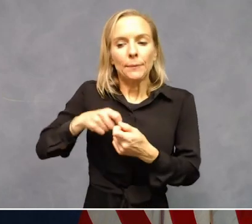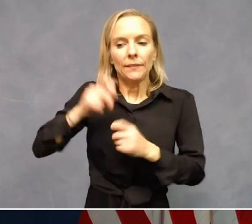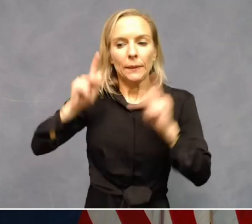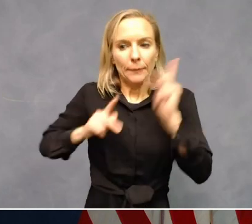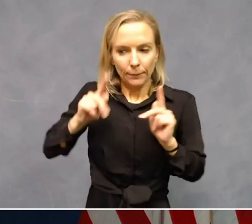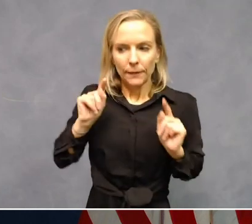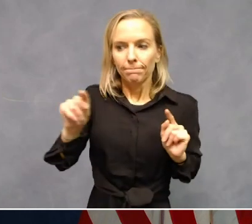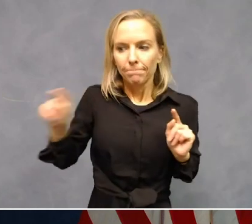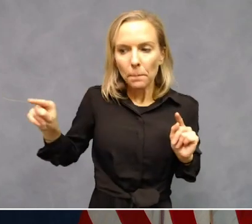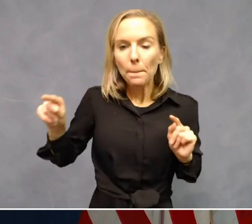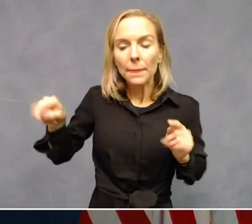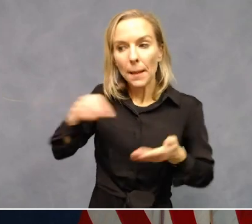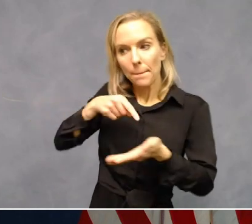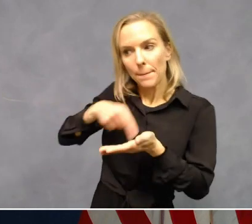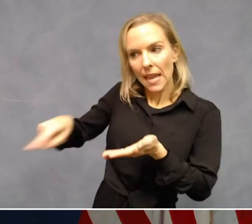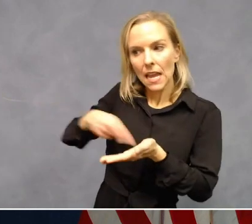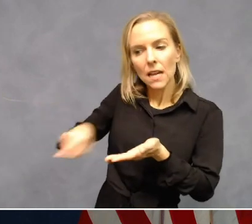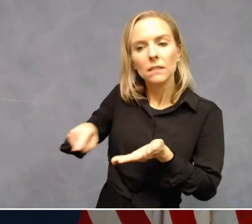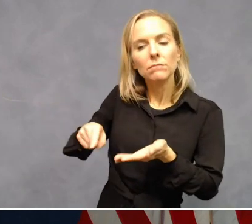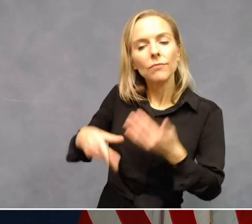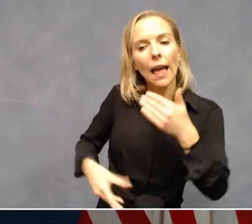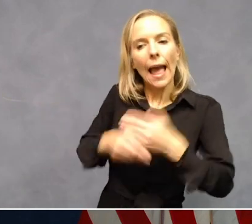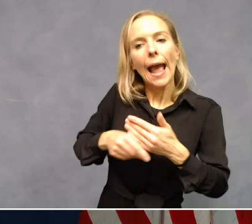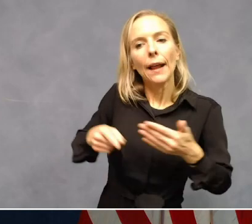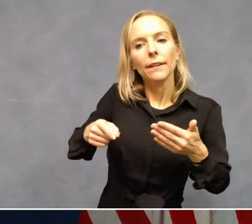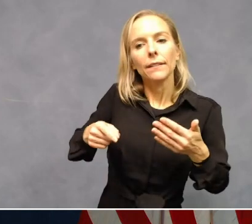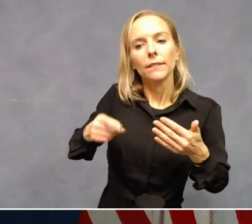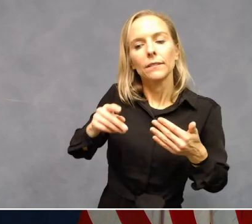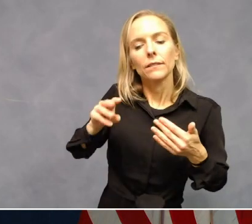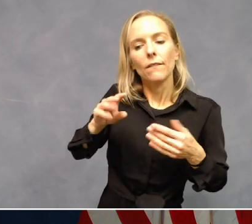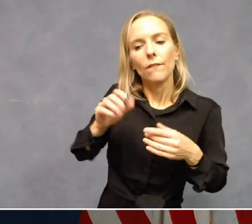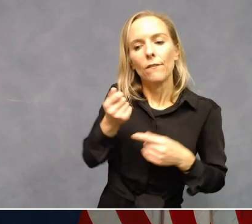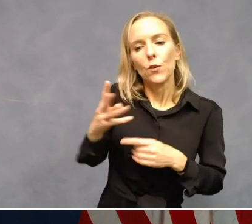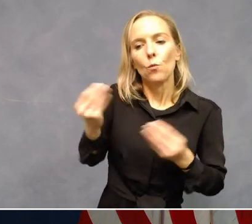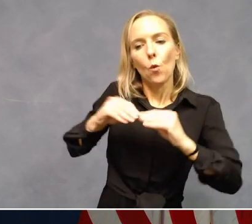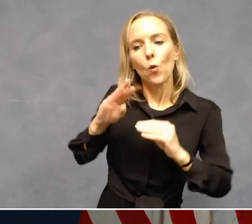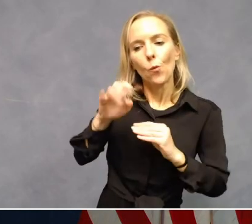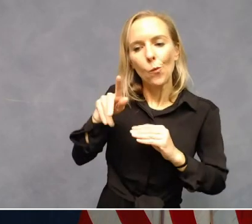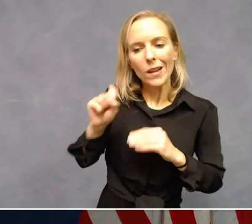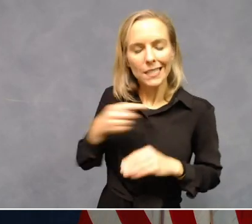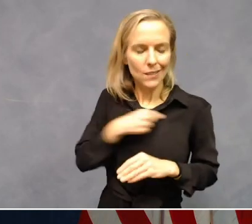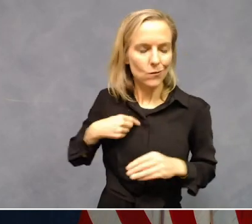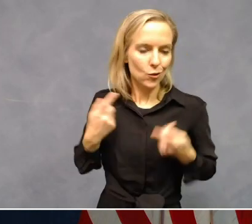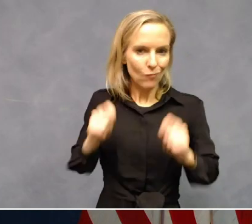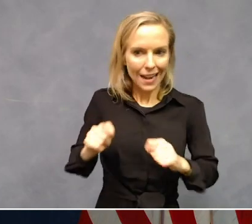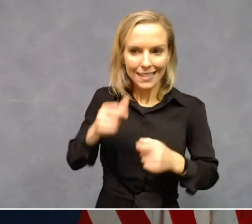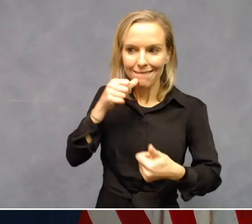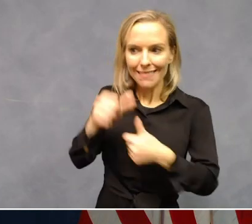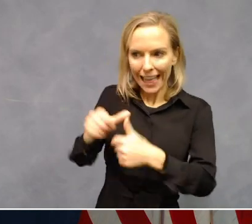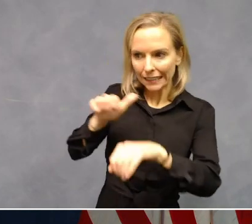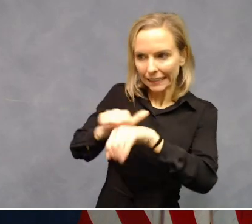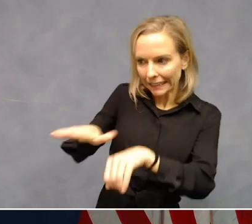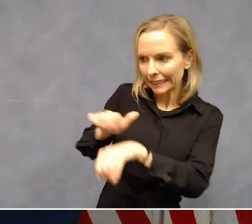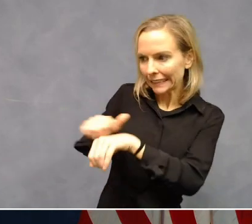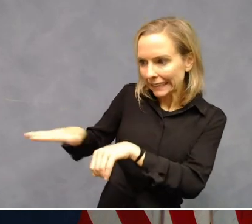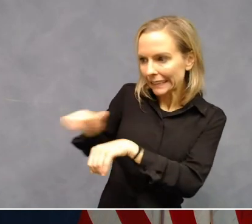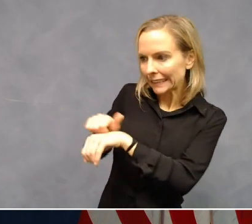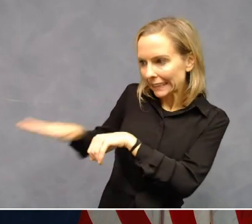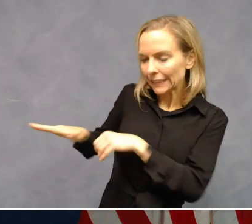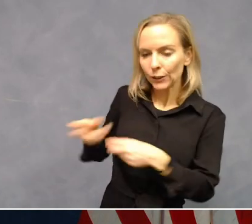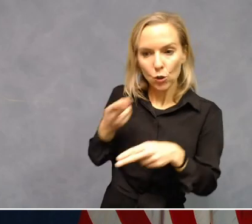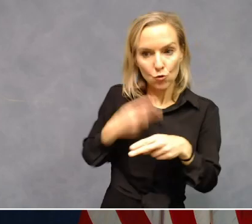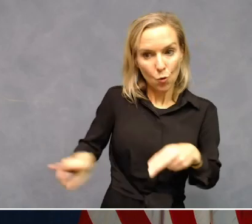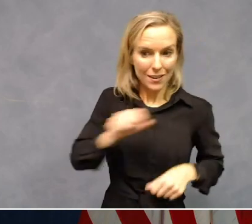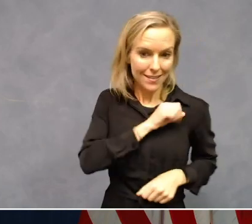been paid for a few more weeks, and we are trying to get letters out to them. Admittedly, with short-staffed, and I've said